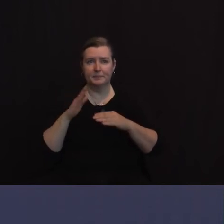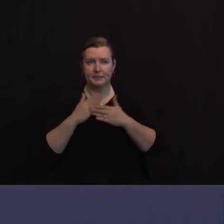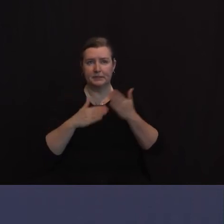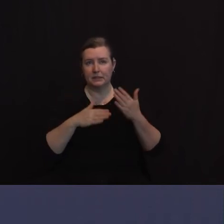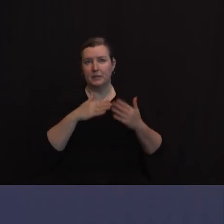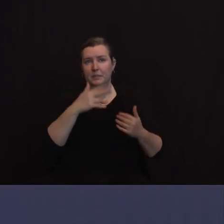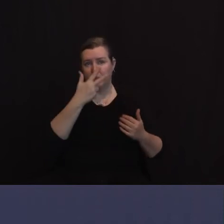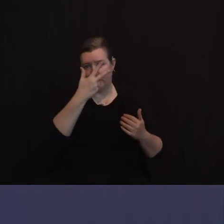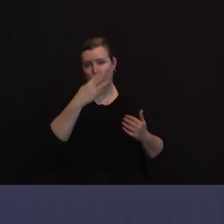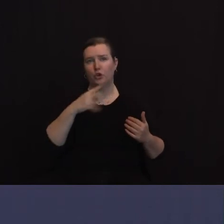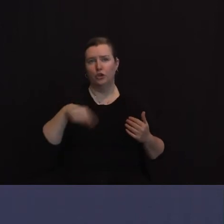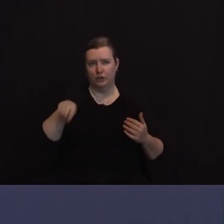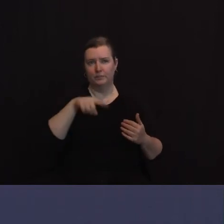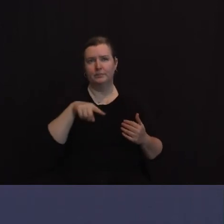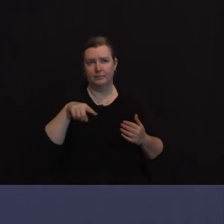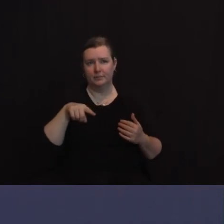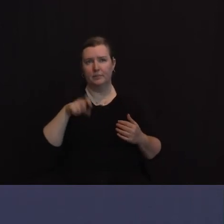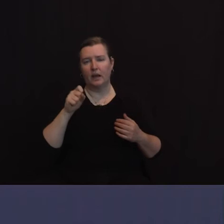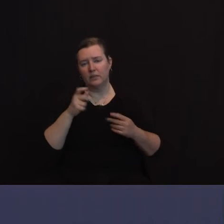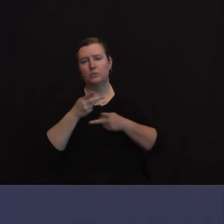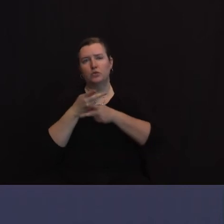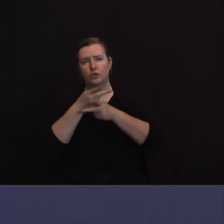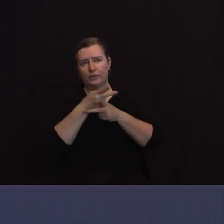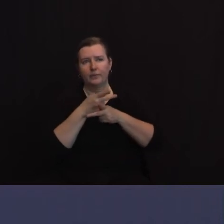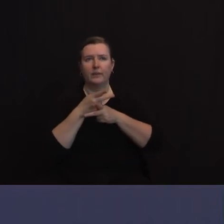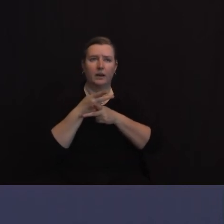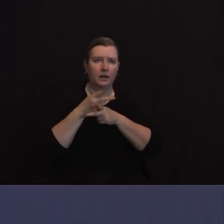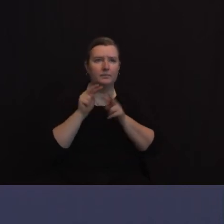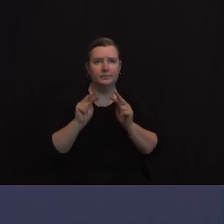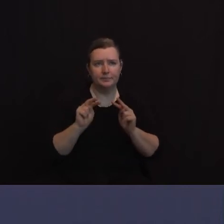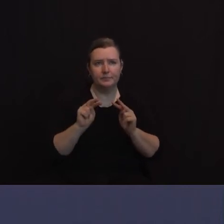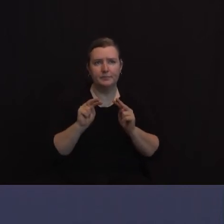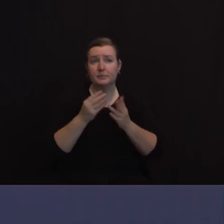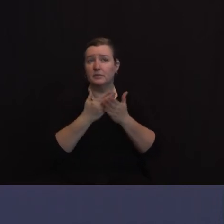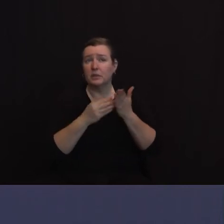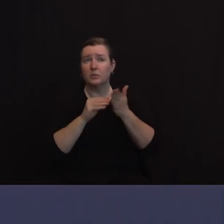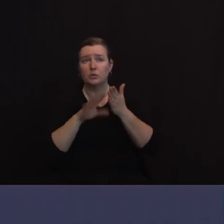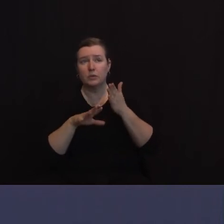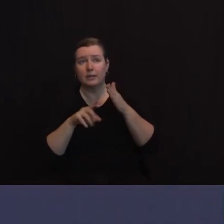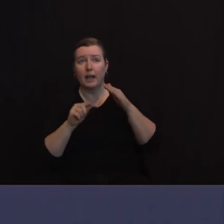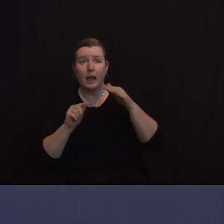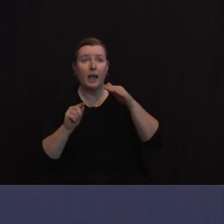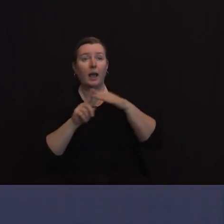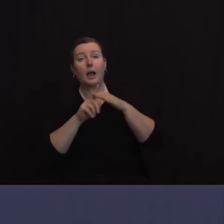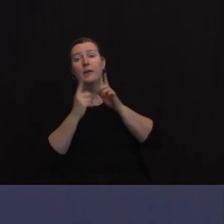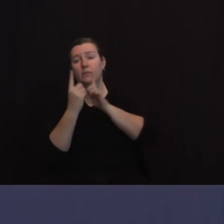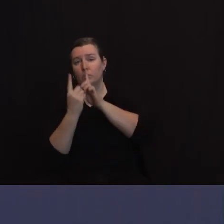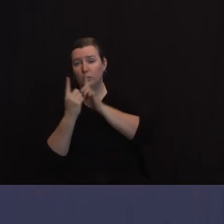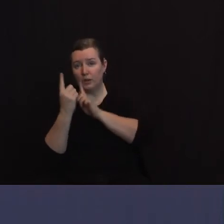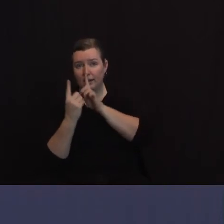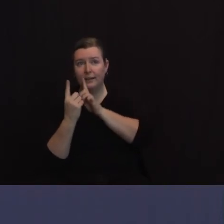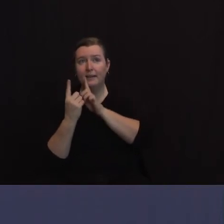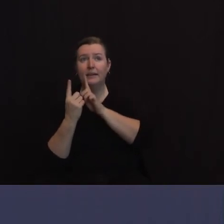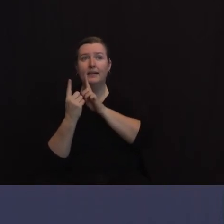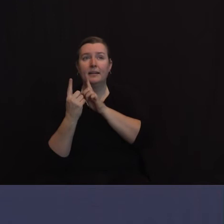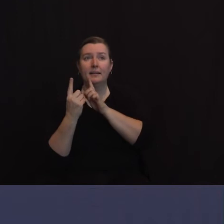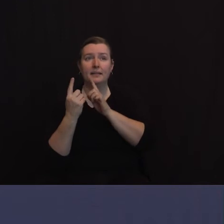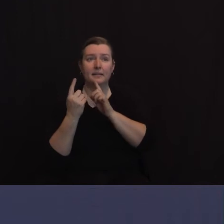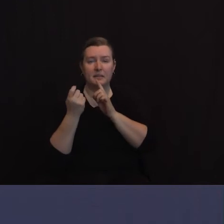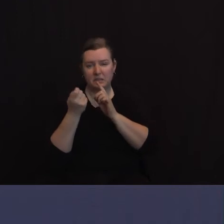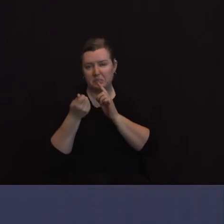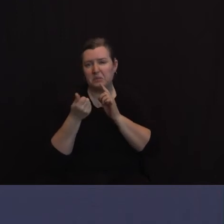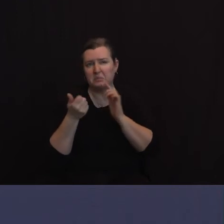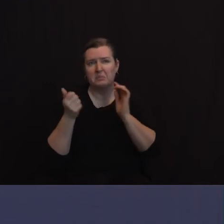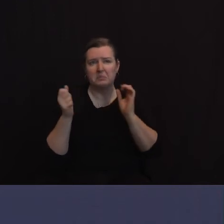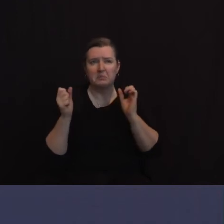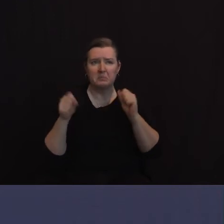them have some amount of in-person, and that number is continuing to go up. People will respond, yes, but some of the big school districts are